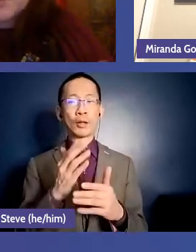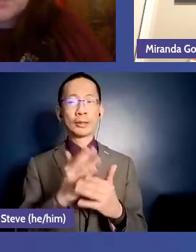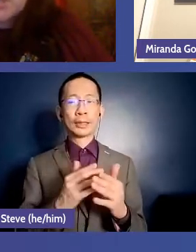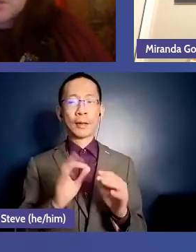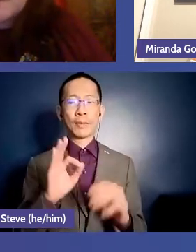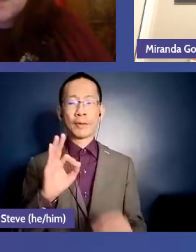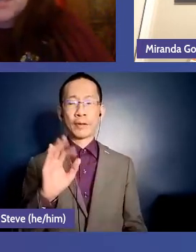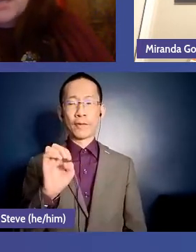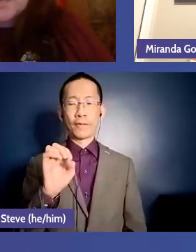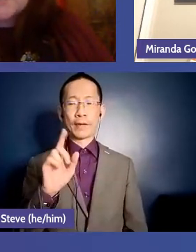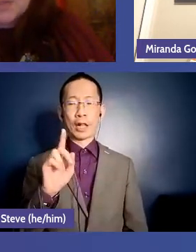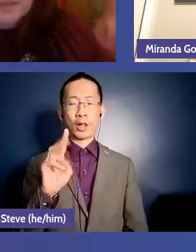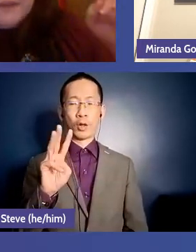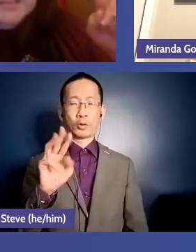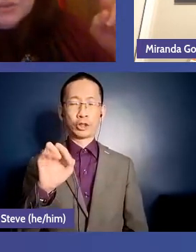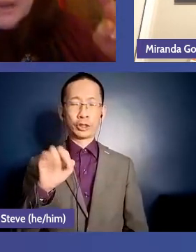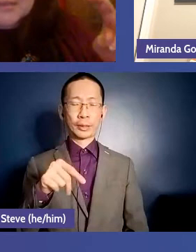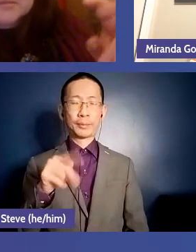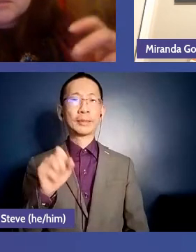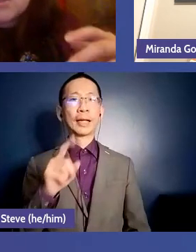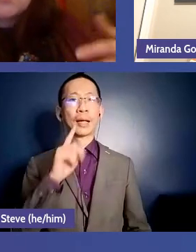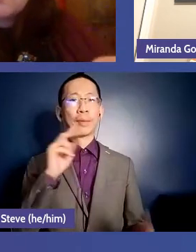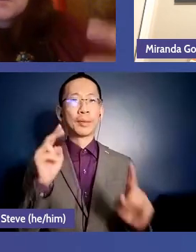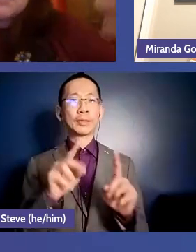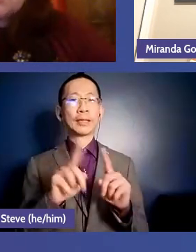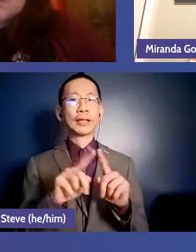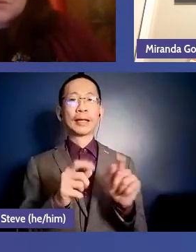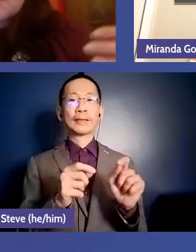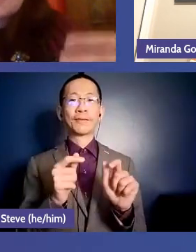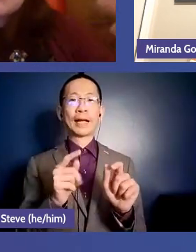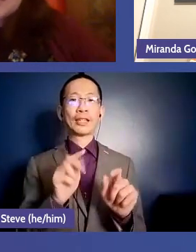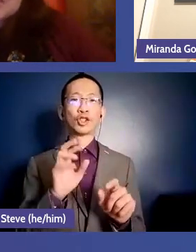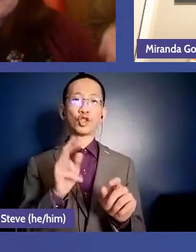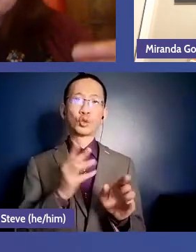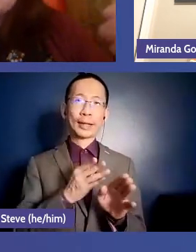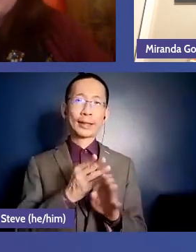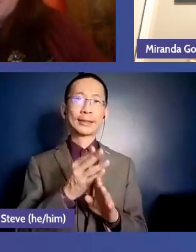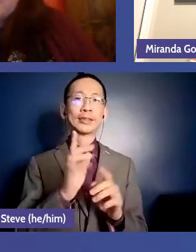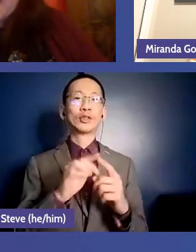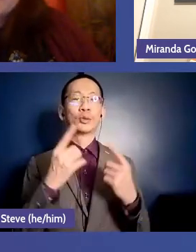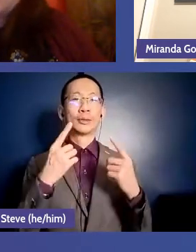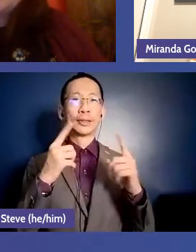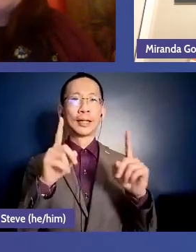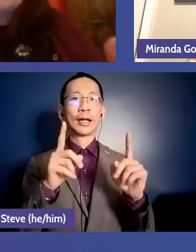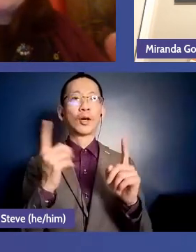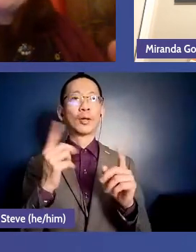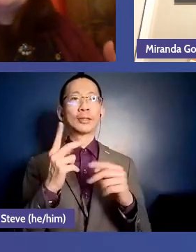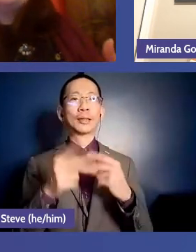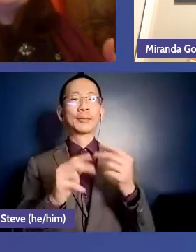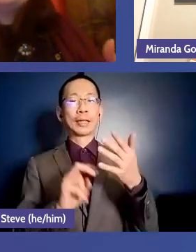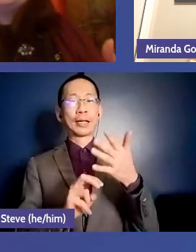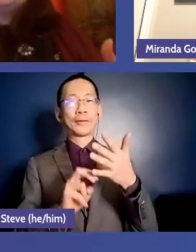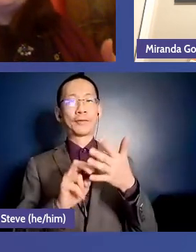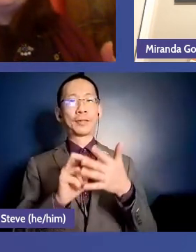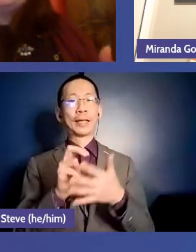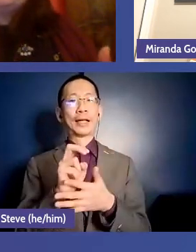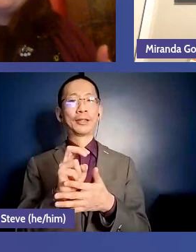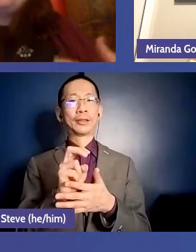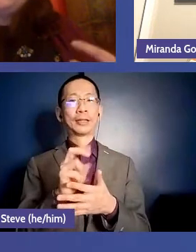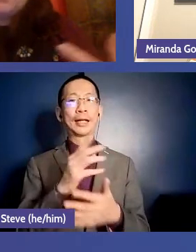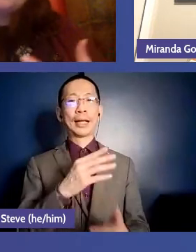be perceived as like fast tracks to, you know, to success or on some kind of ladder. And, you